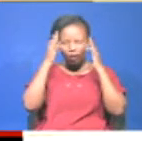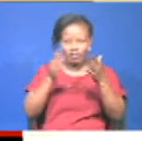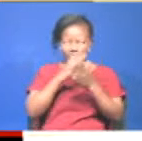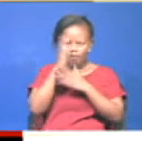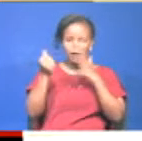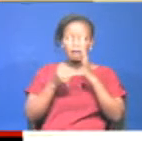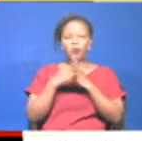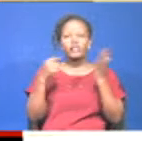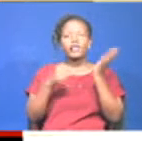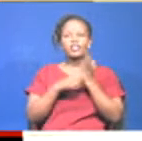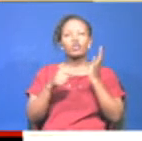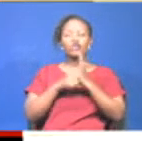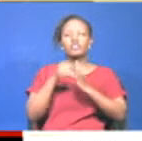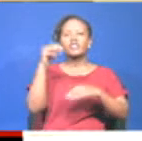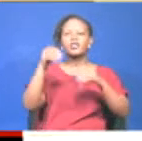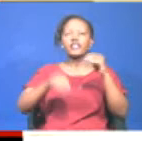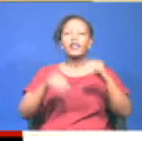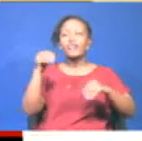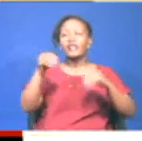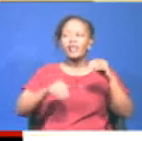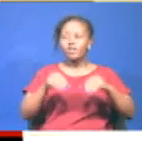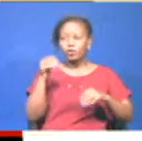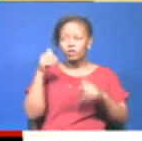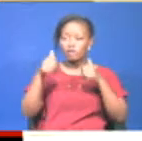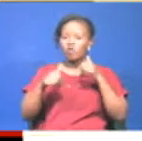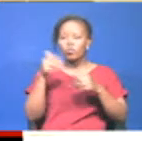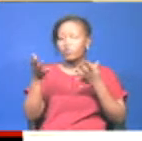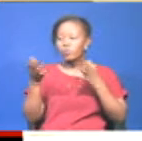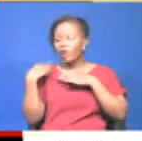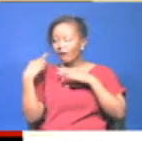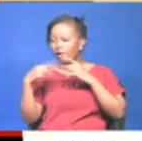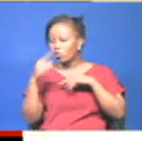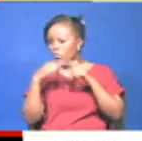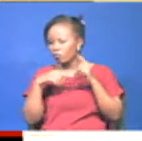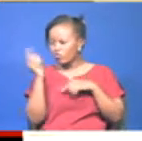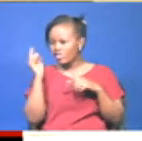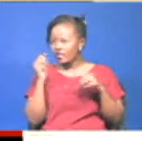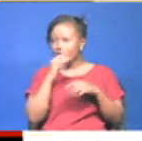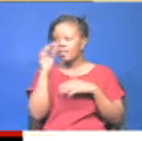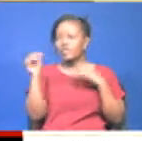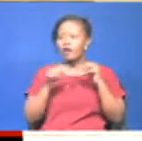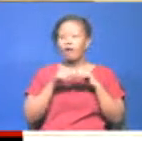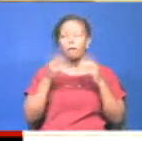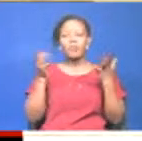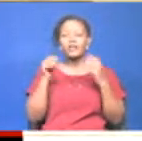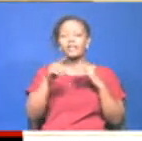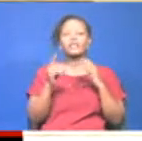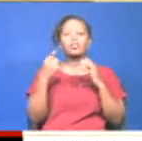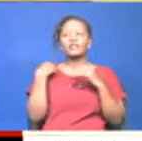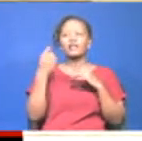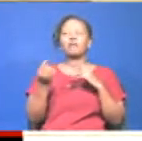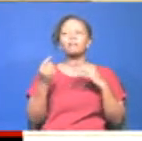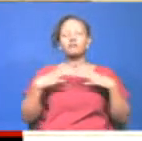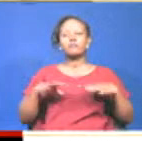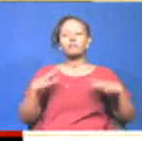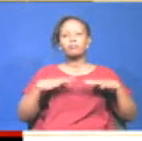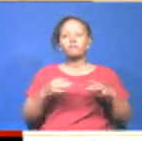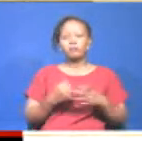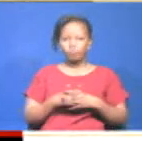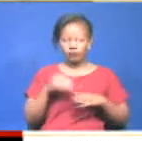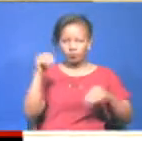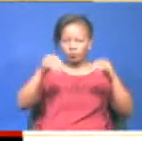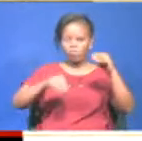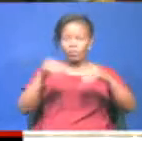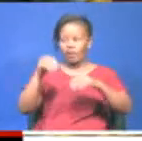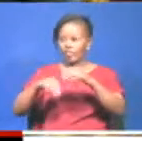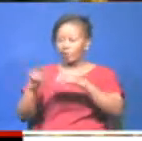in the election, the role of women in elections, the role of disadvantaged populations. The election observers say the initial